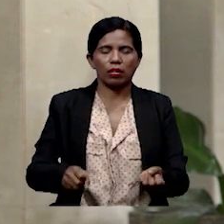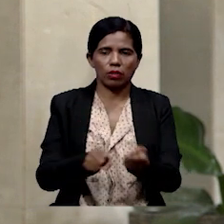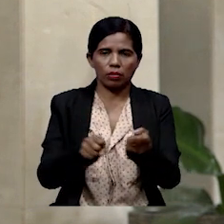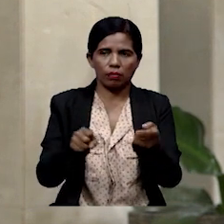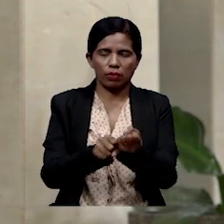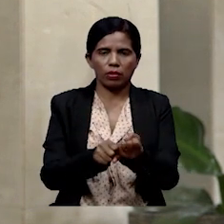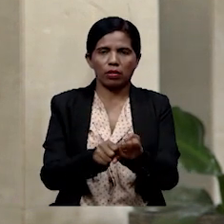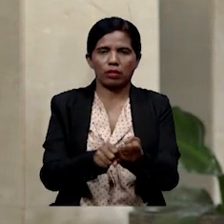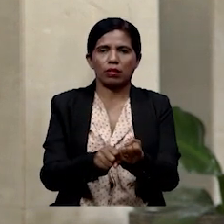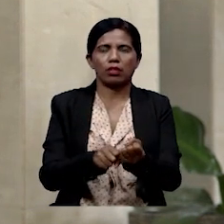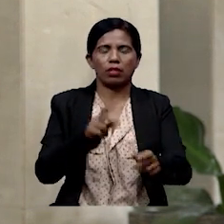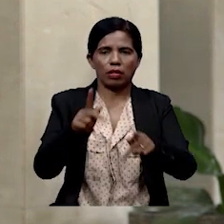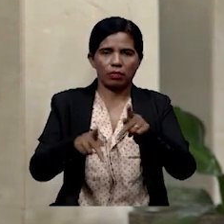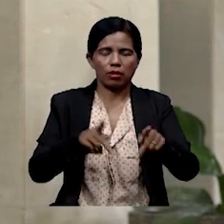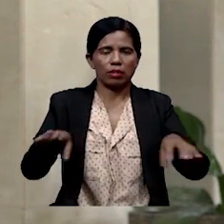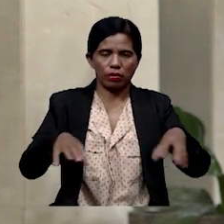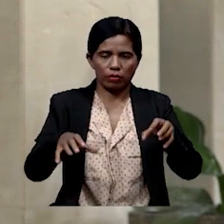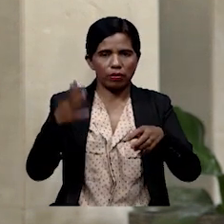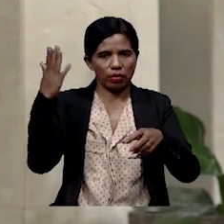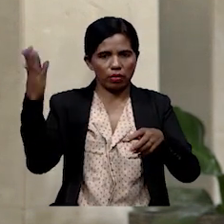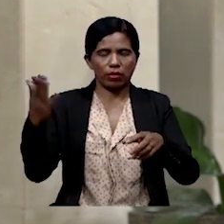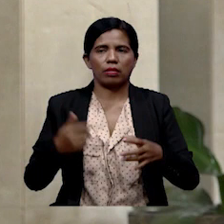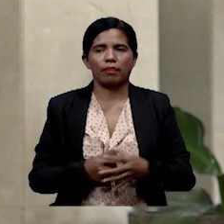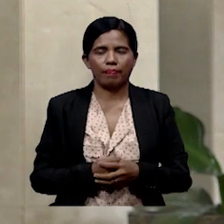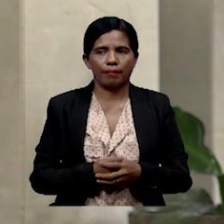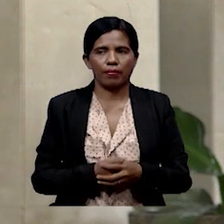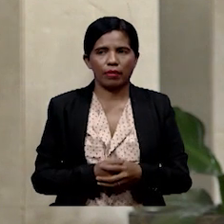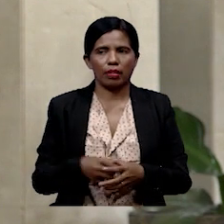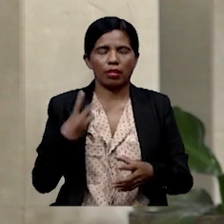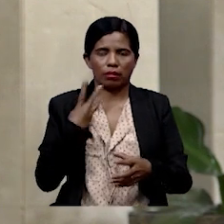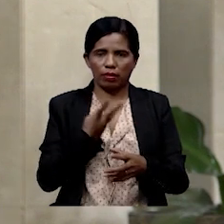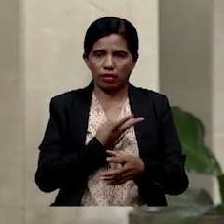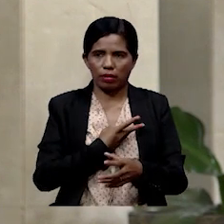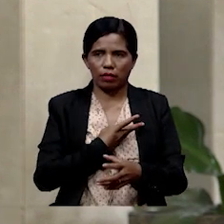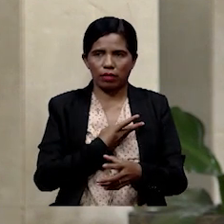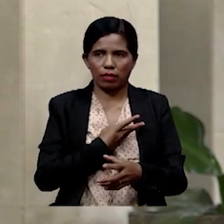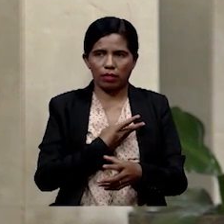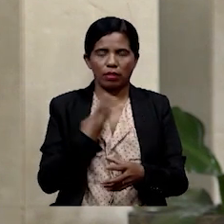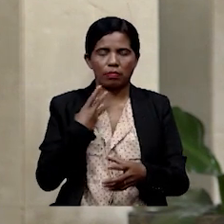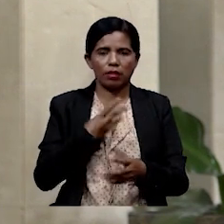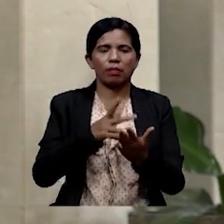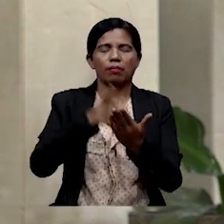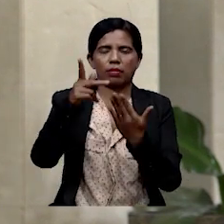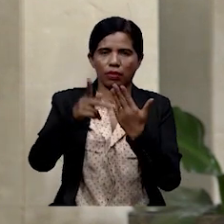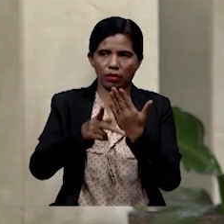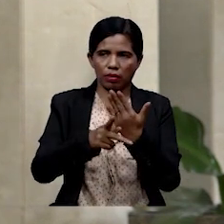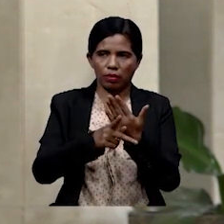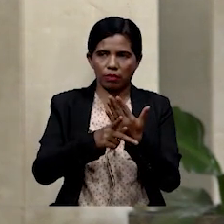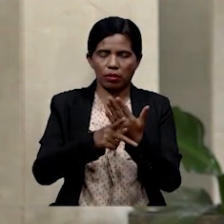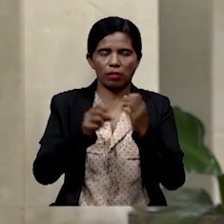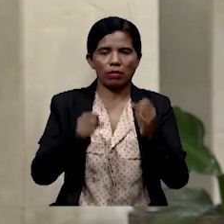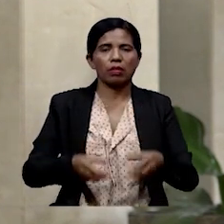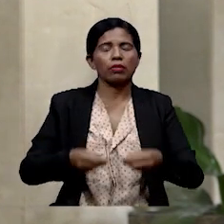to that sector. We run our program for giving actual